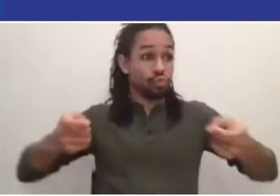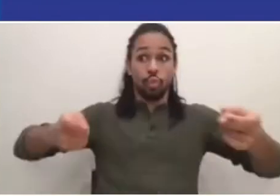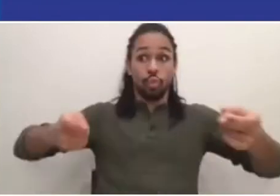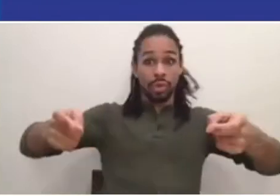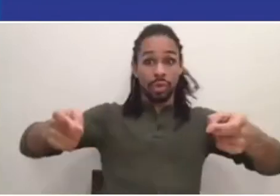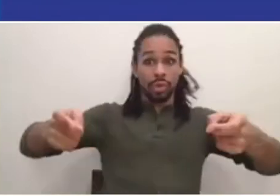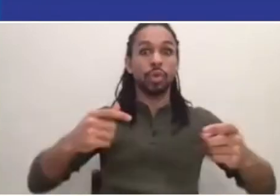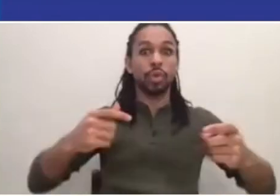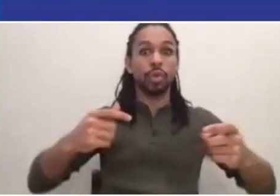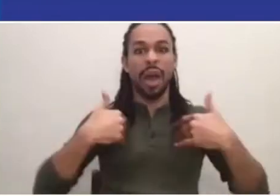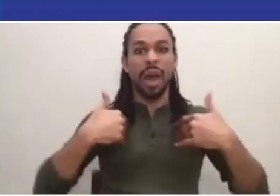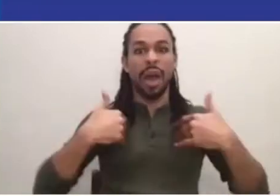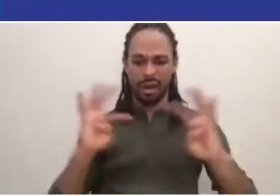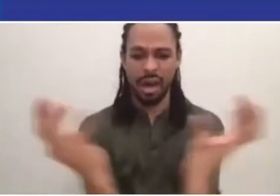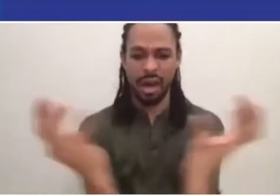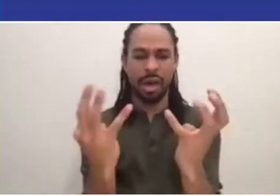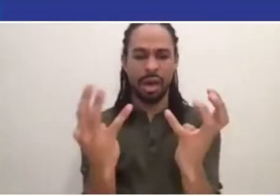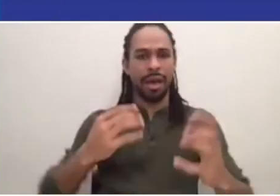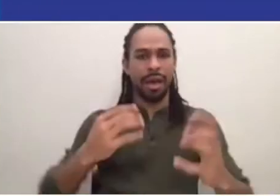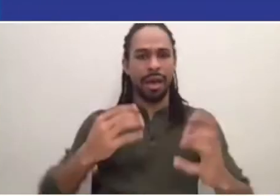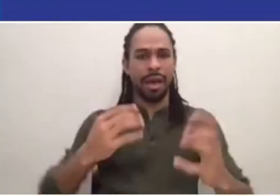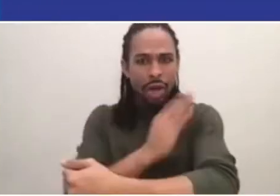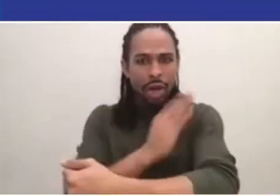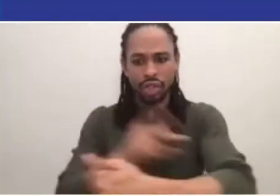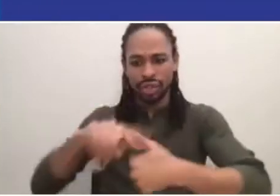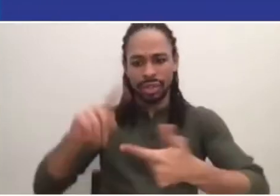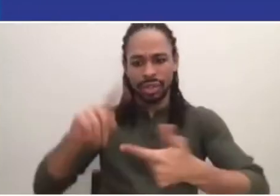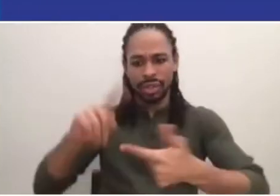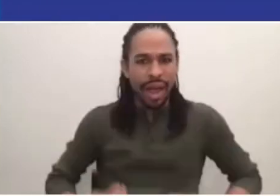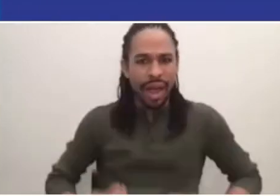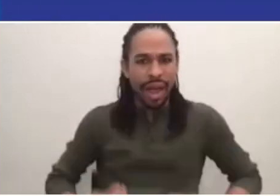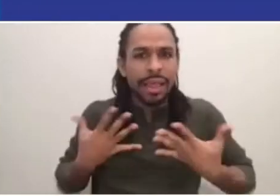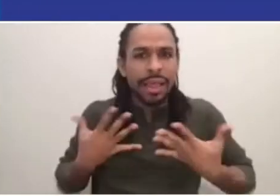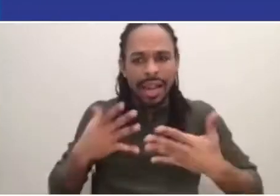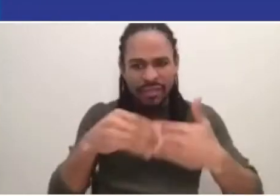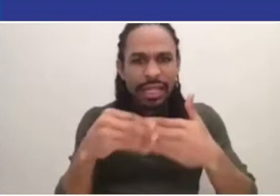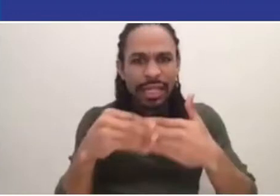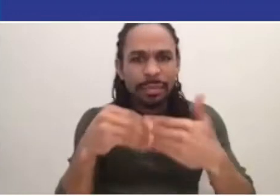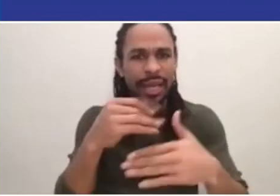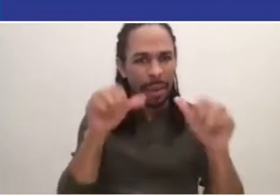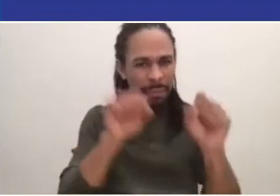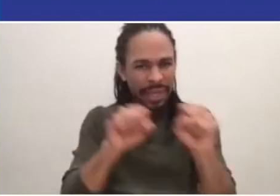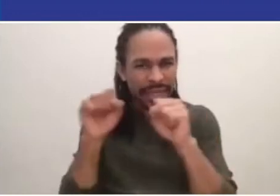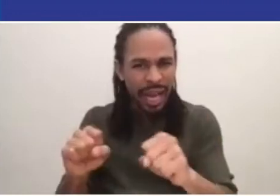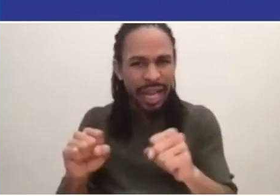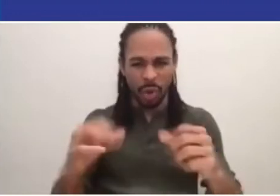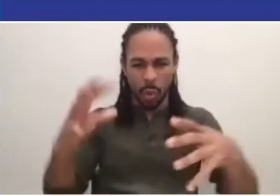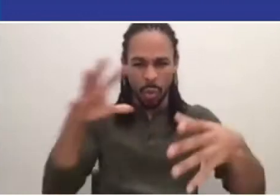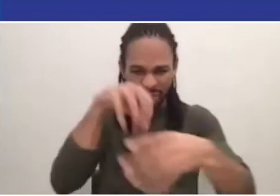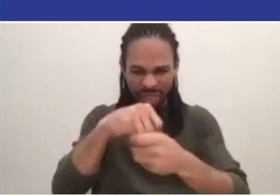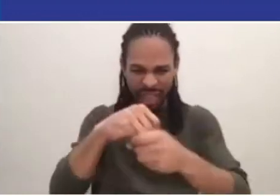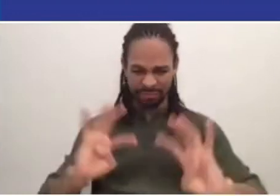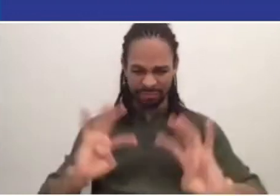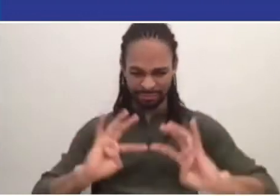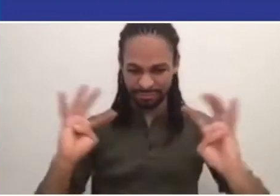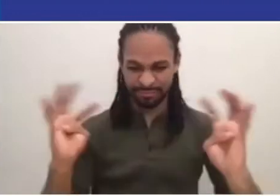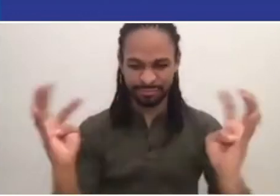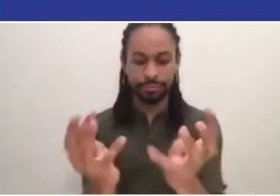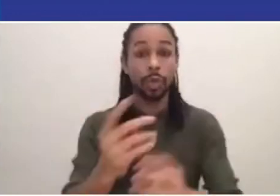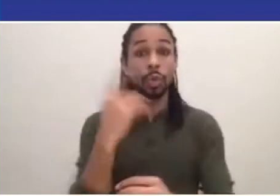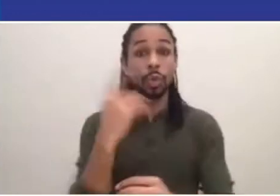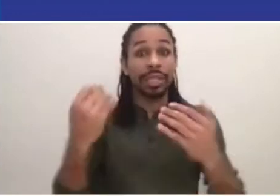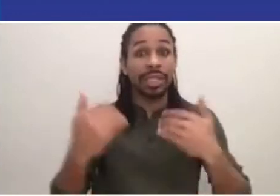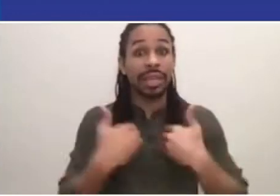vitality, flexibility, and potential. There is always the possibility that the person who is